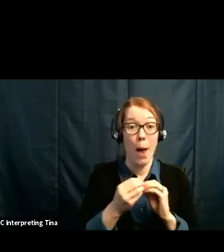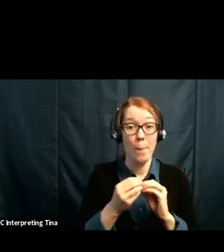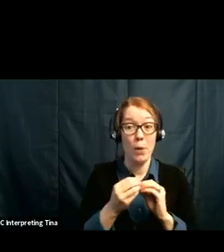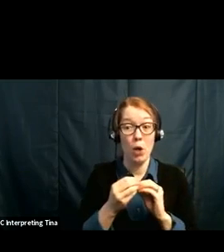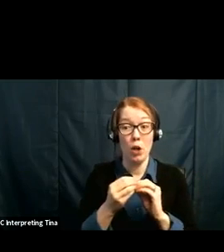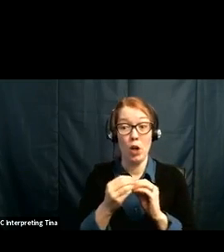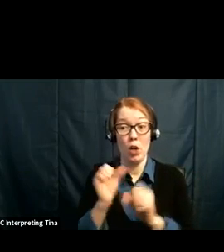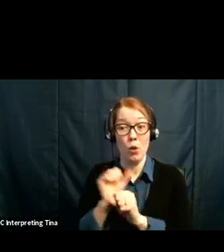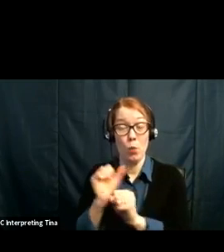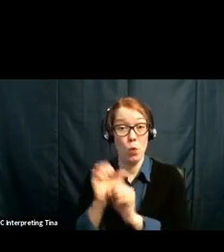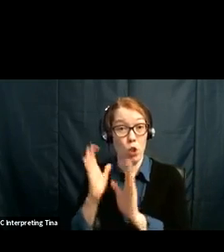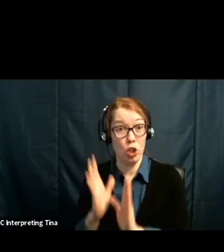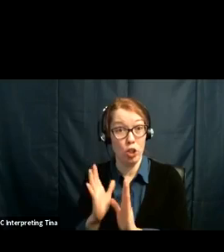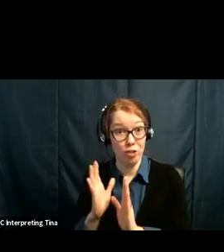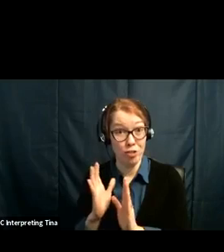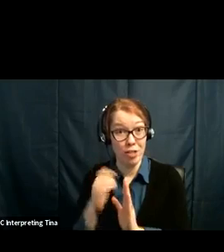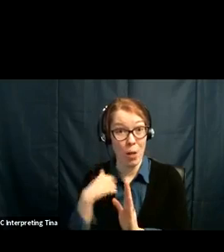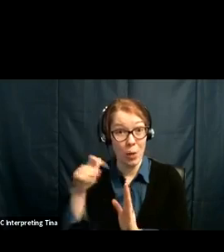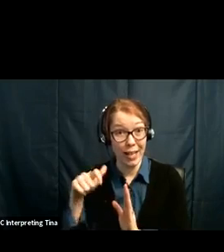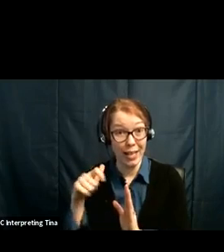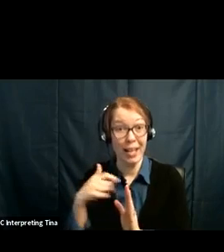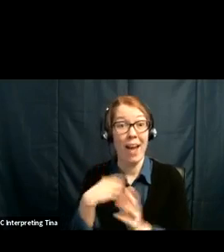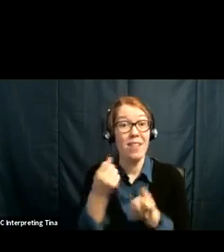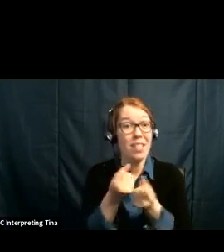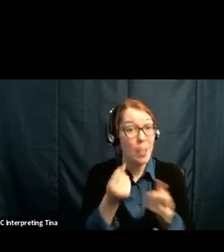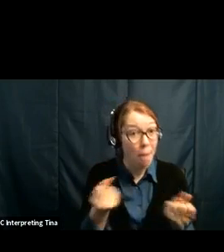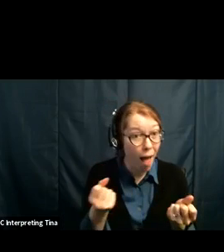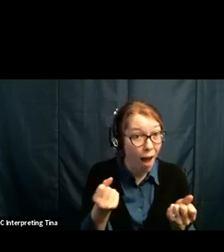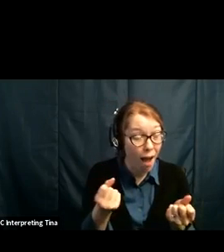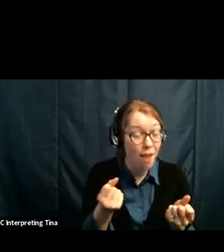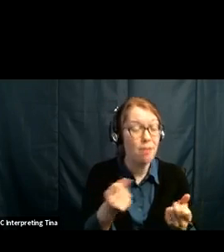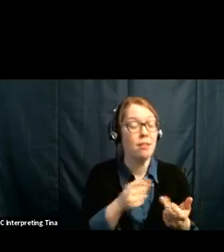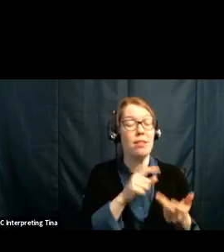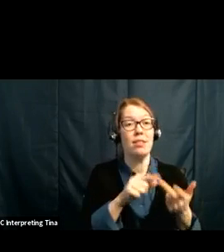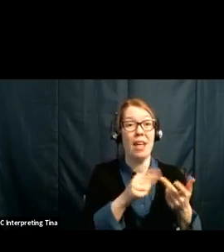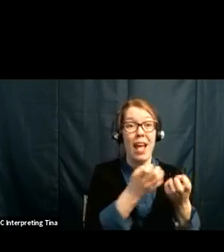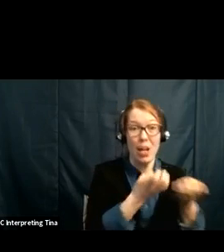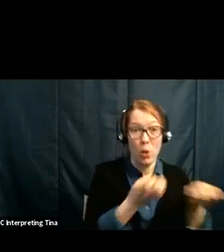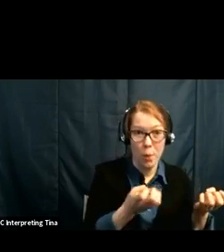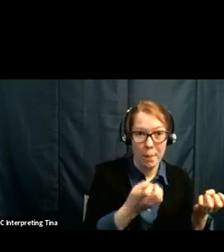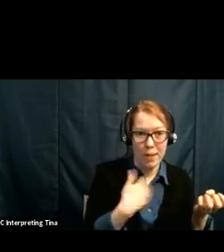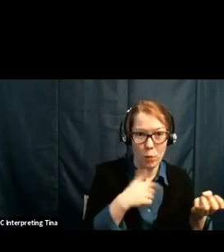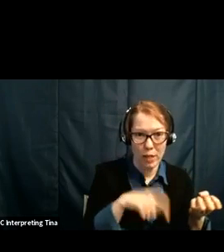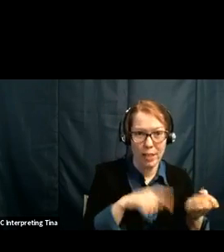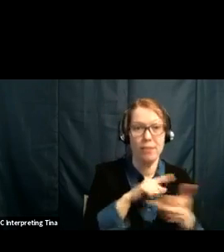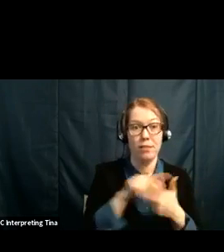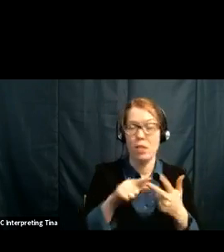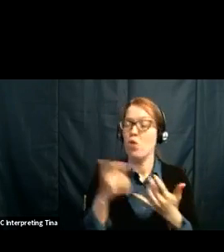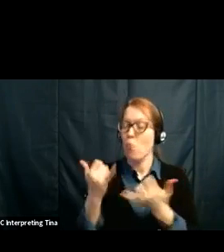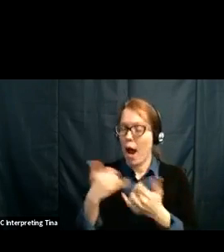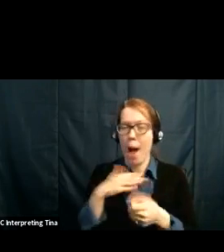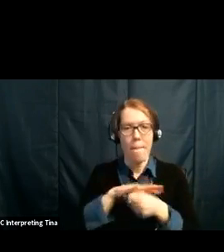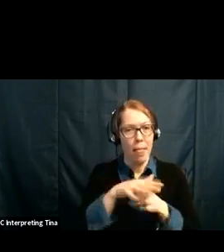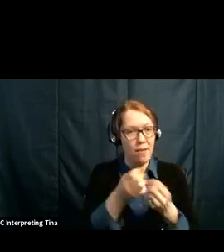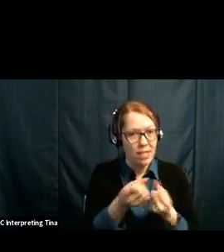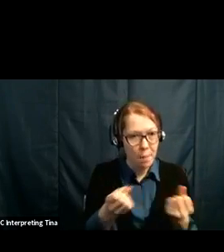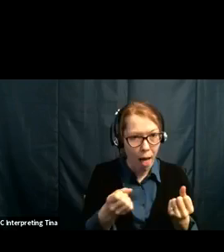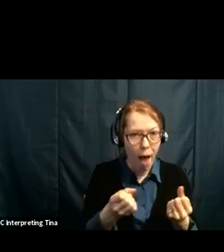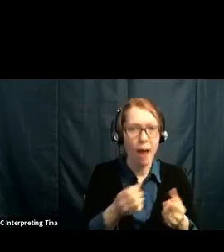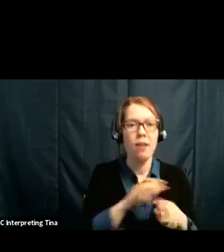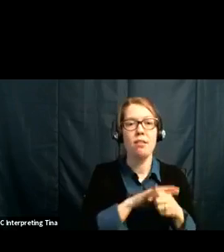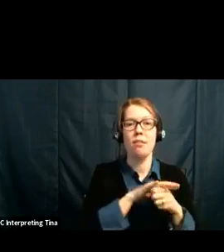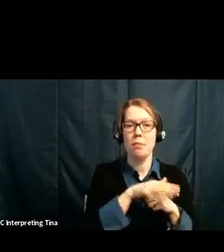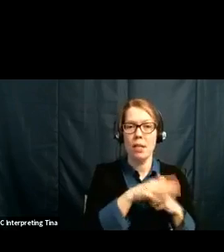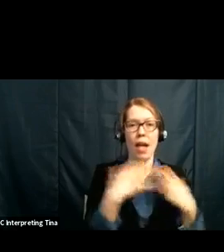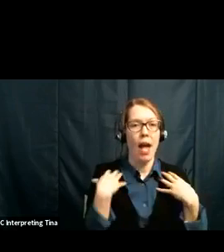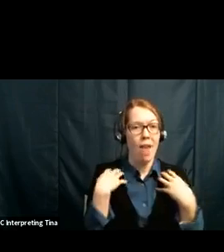need, having the supplies, and then having the equipment. Right now we have plenty of supplies. We have